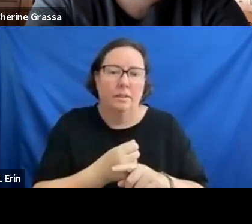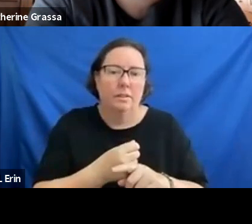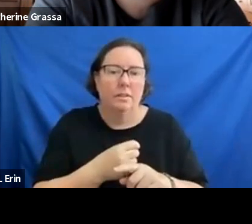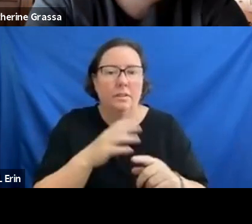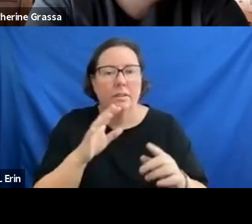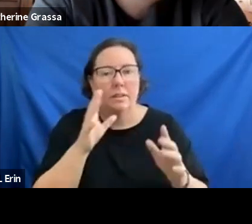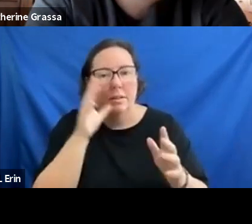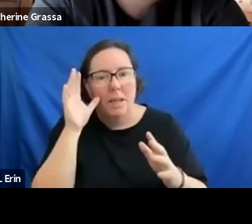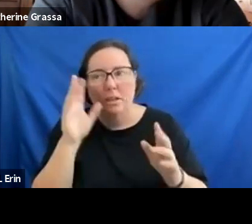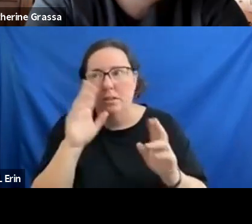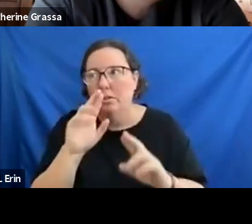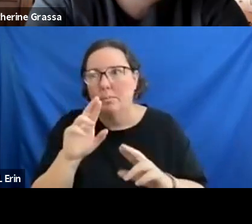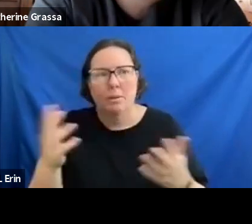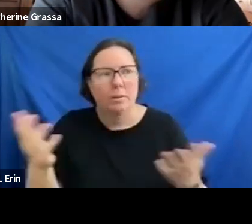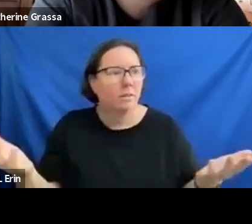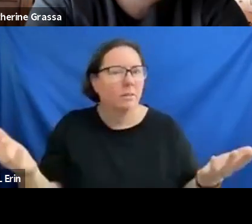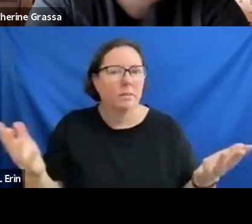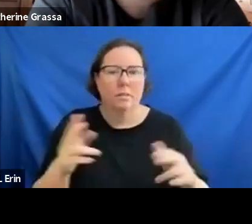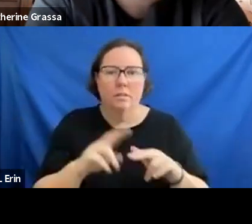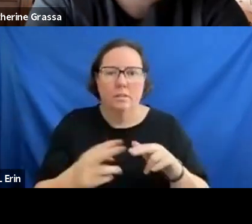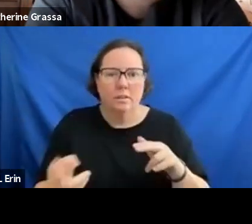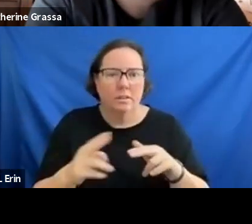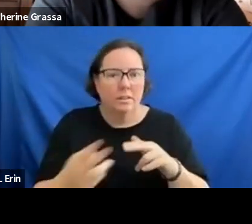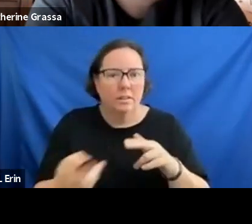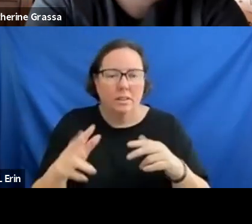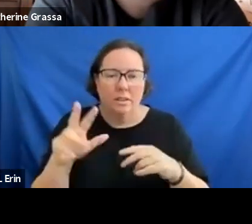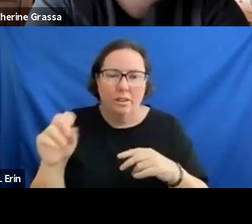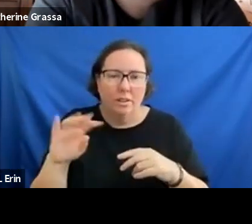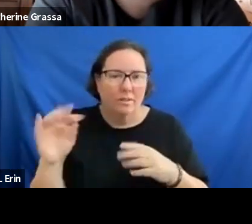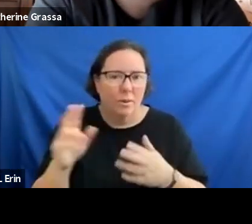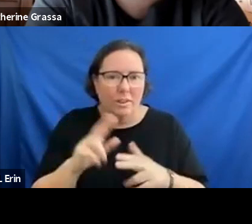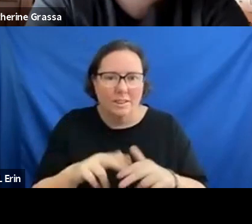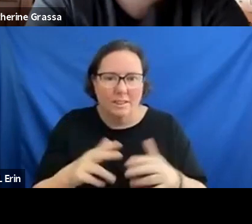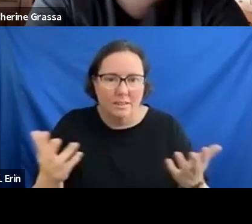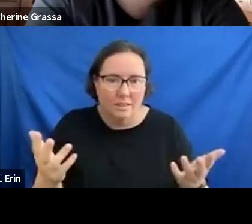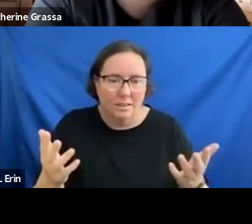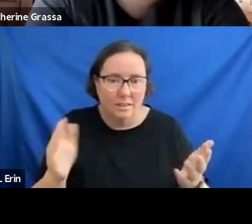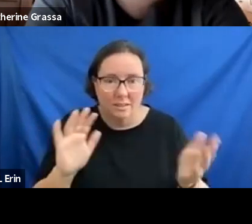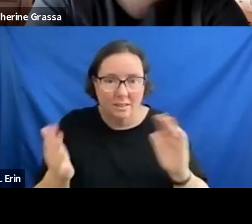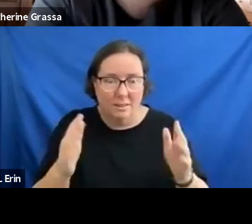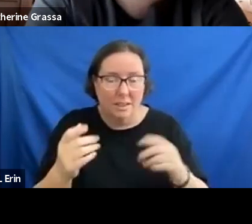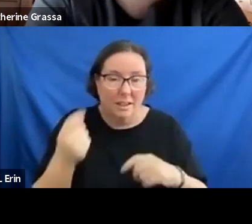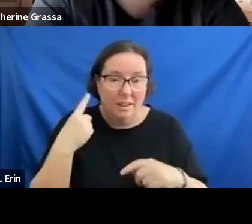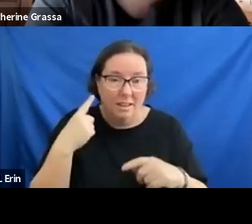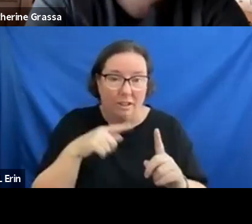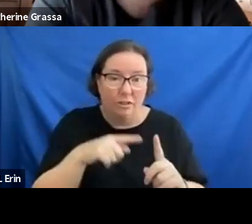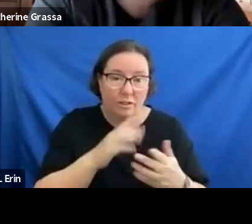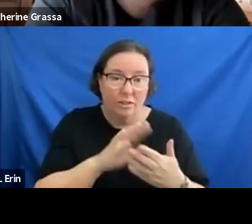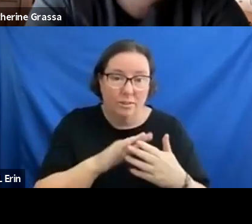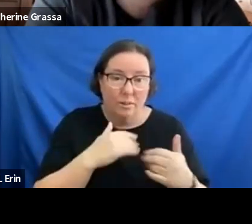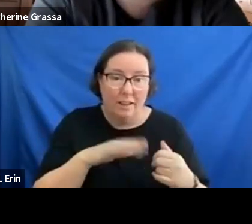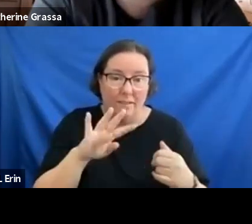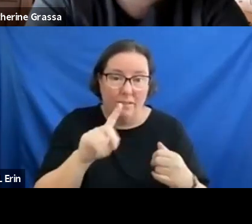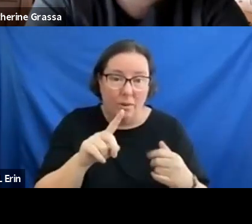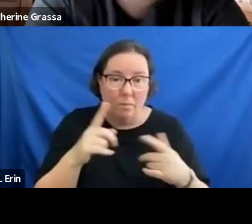parents are reporting that they were declining 30 or 40 seats. So Clymer last year had 41 seats, but this year they only